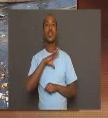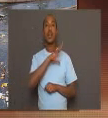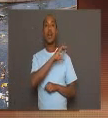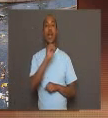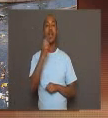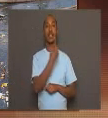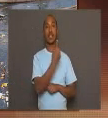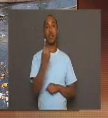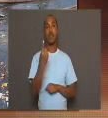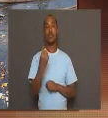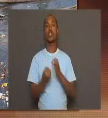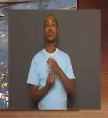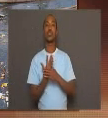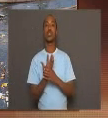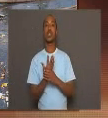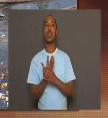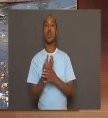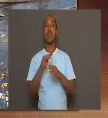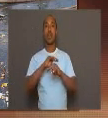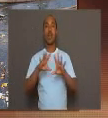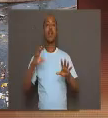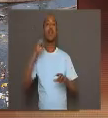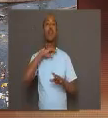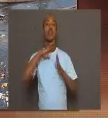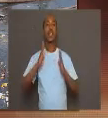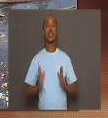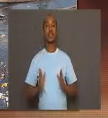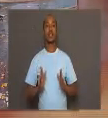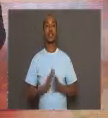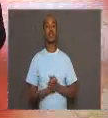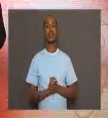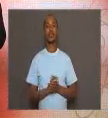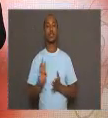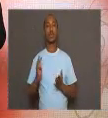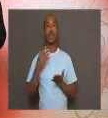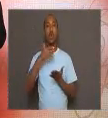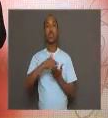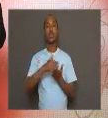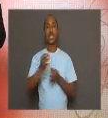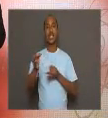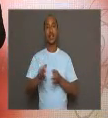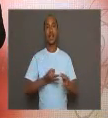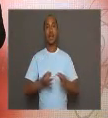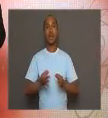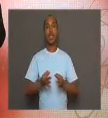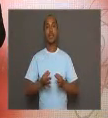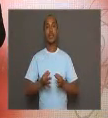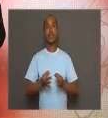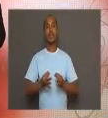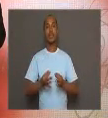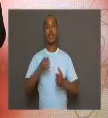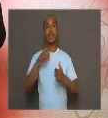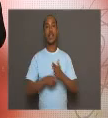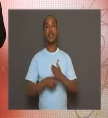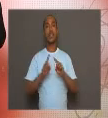pollution and some of the sources of land pollutants. We also described the